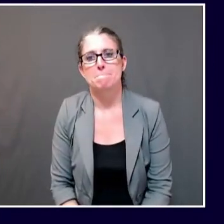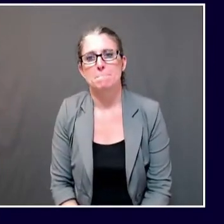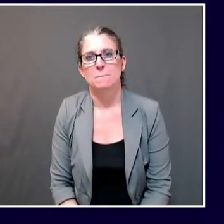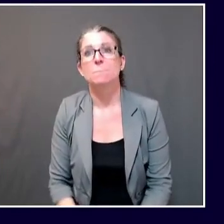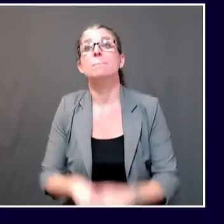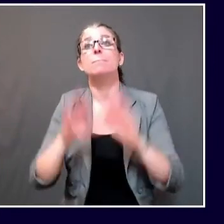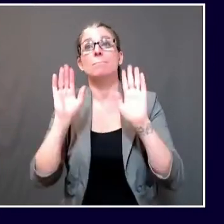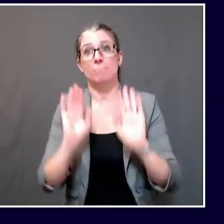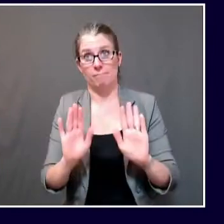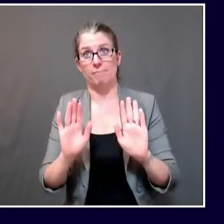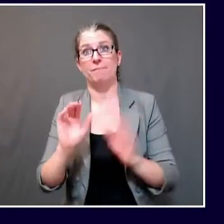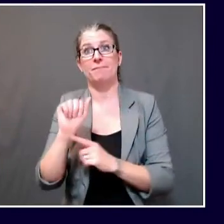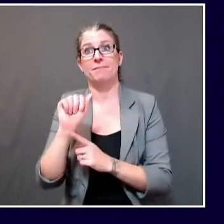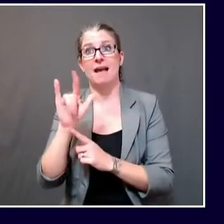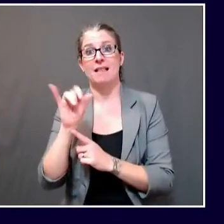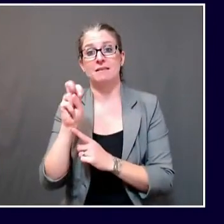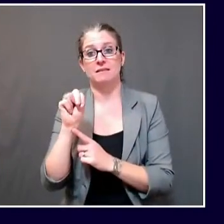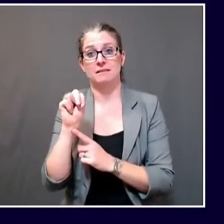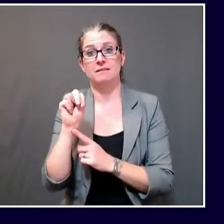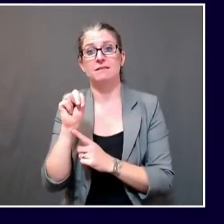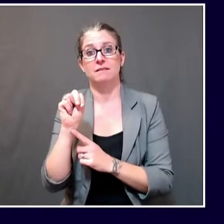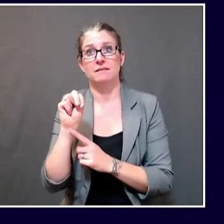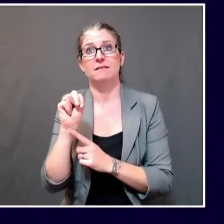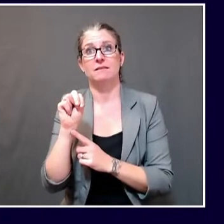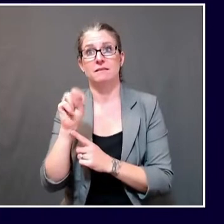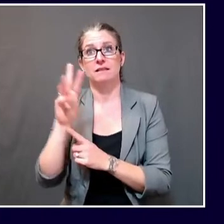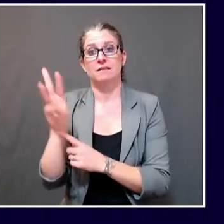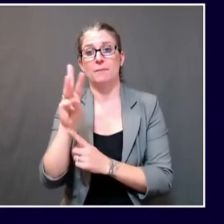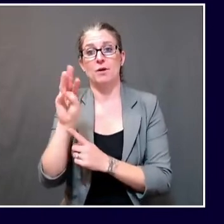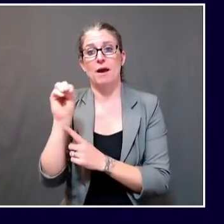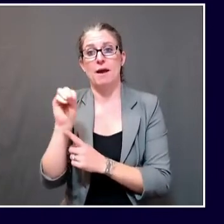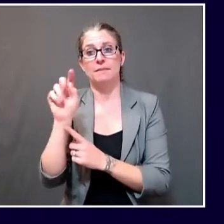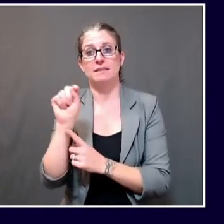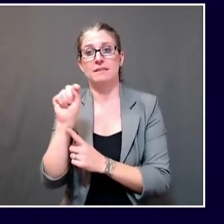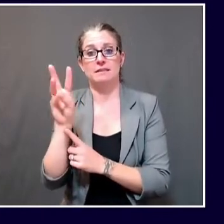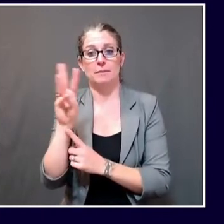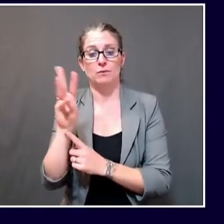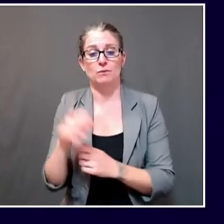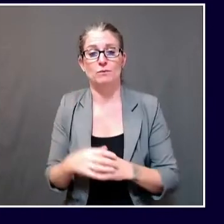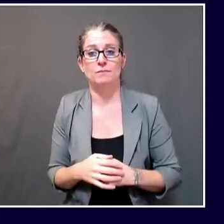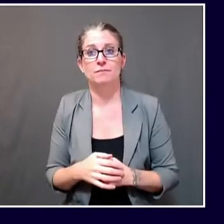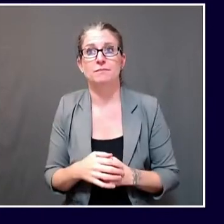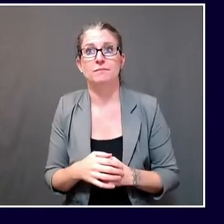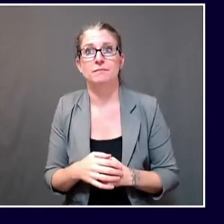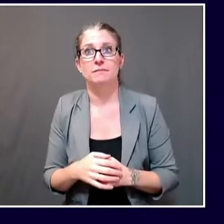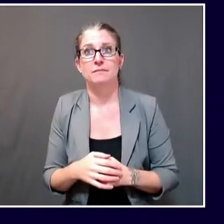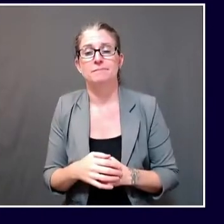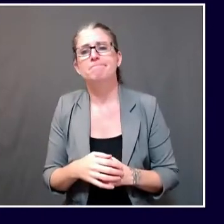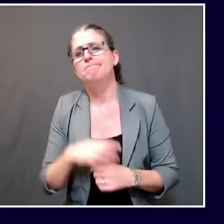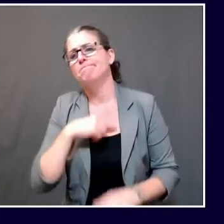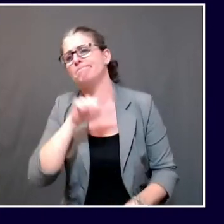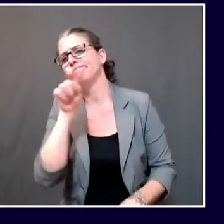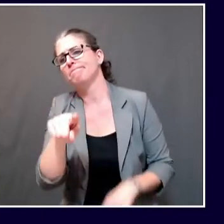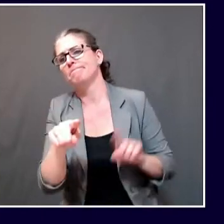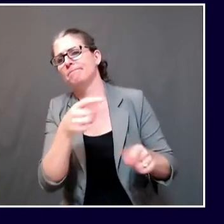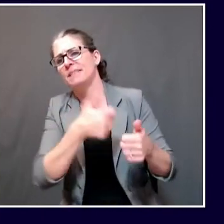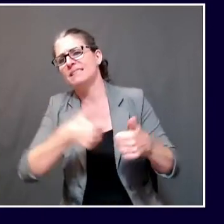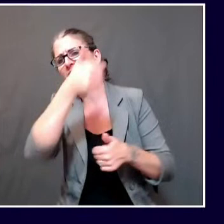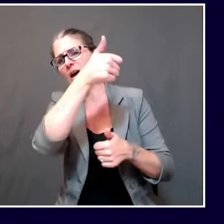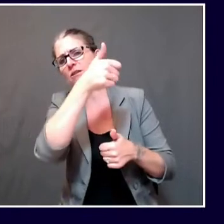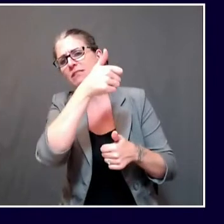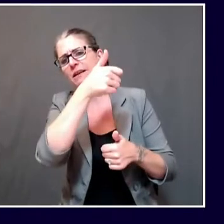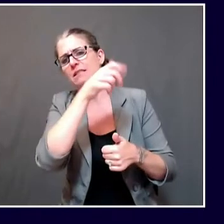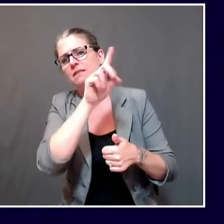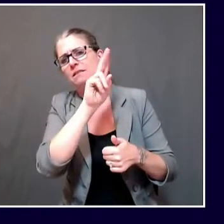Hi, Dr. Shaw. Thanks so much for taking my question. So one quick question for Secretary of State Matt Dunlap. So obviously a lot of